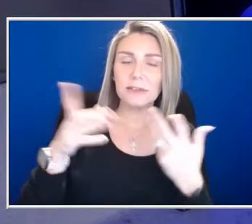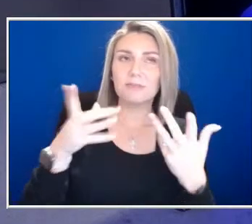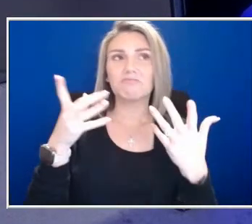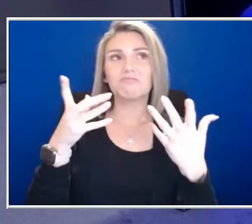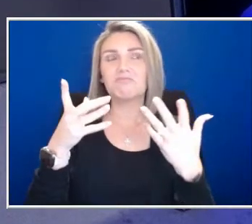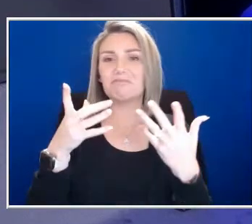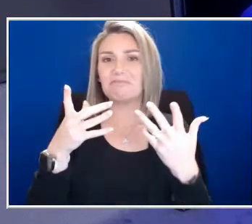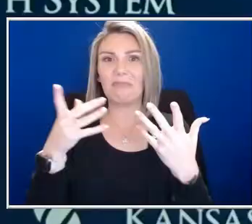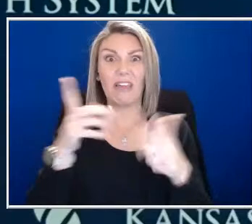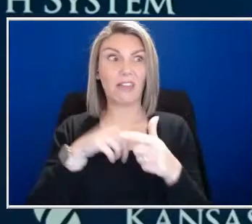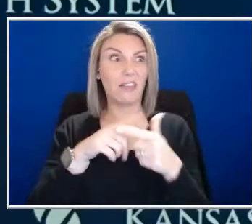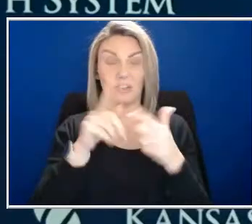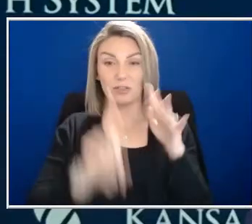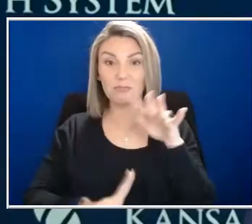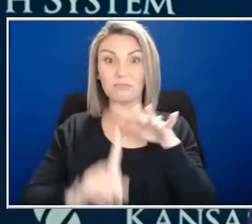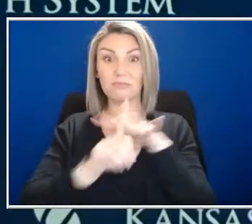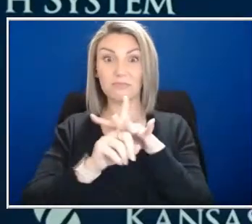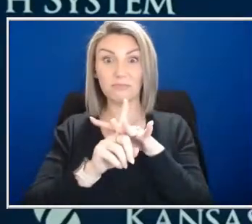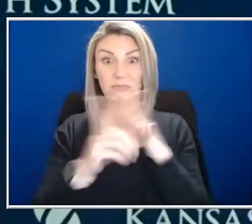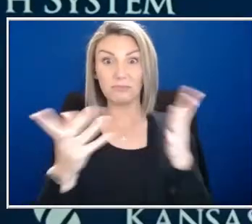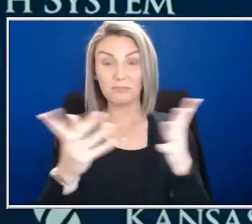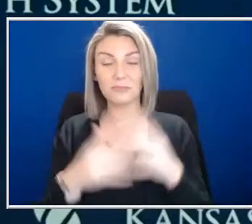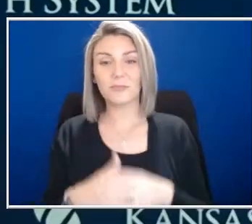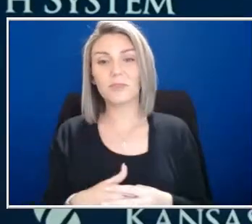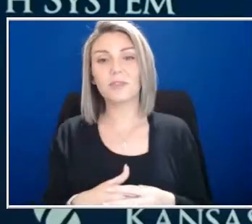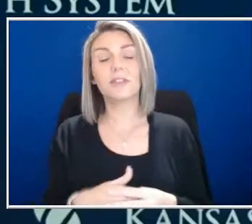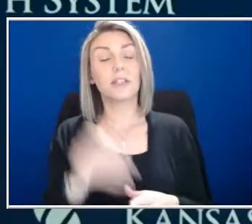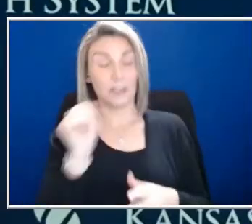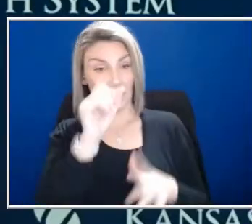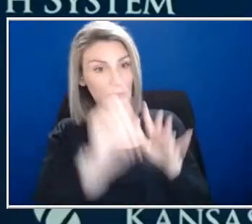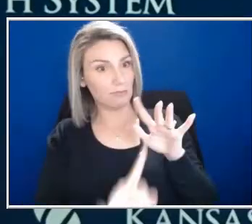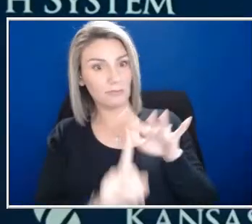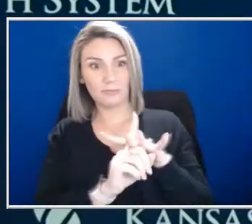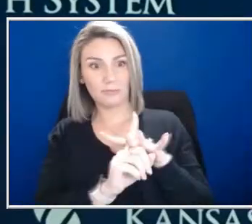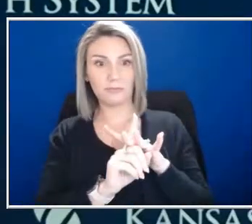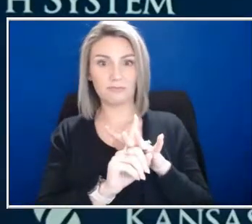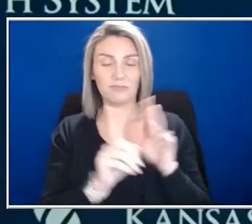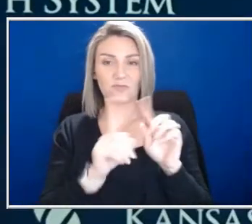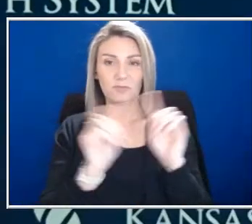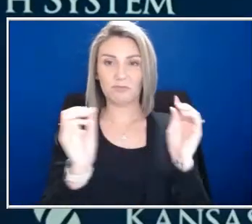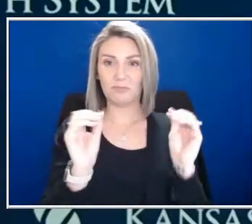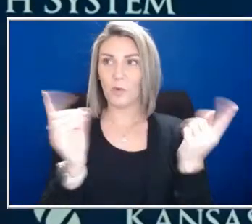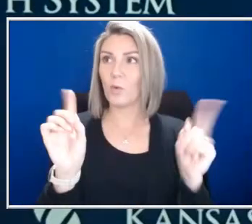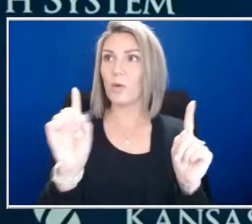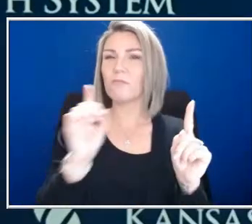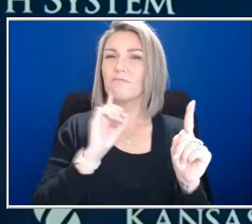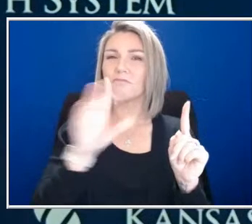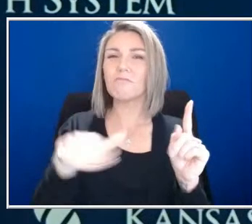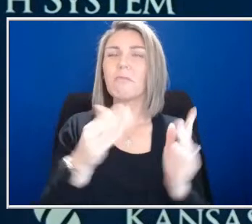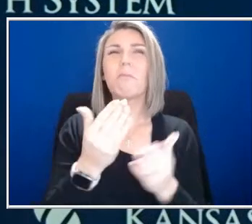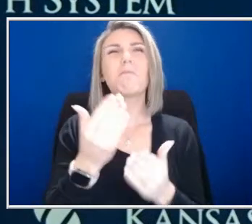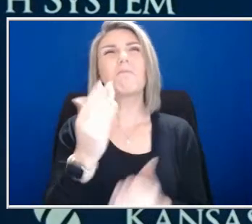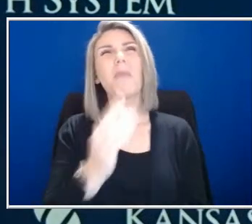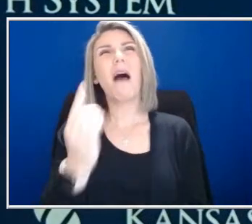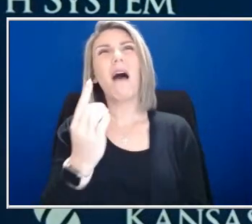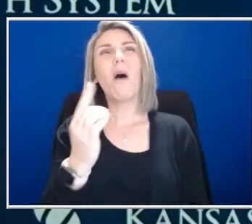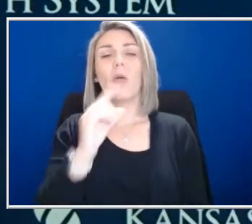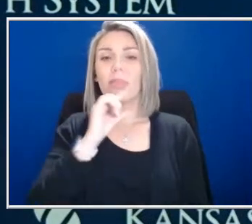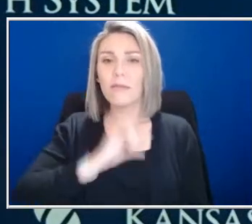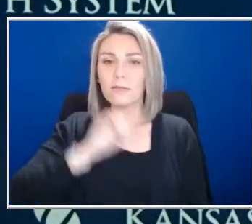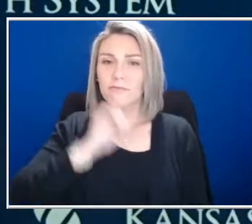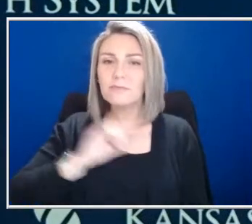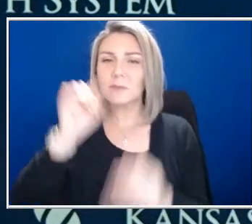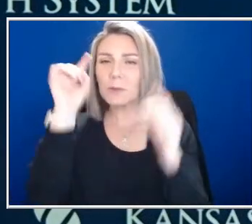blue? Well, yeah, it certainly came out of the blue. Probably around Thanksgiving, I started having a headache that would go away